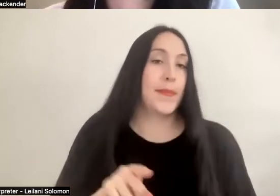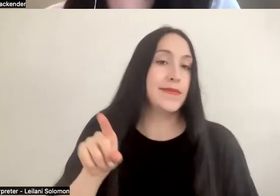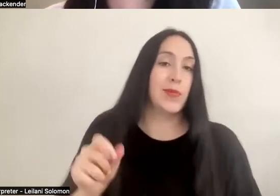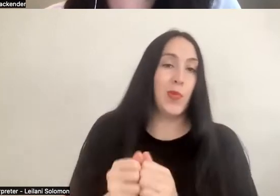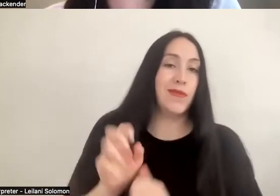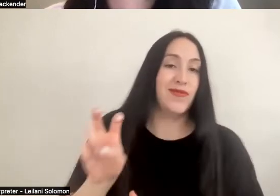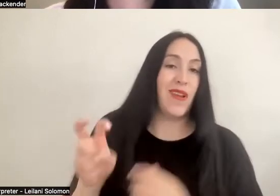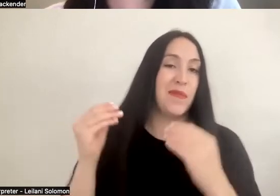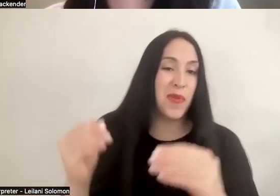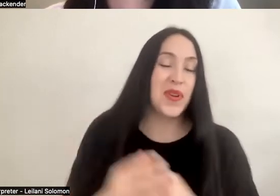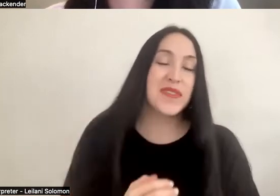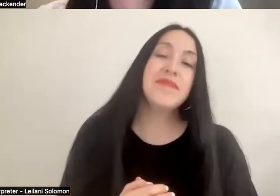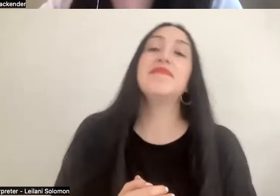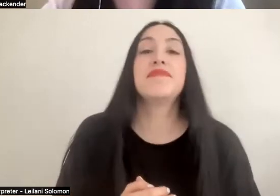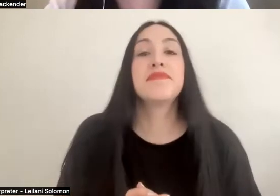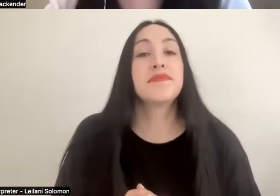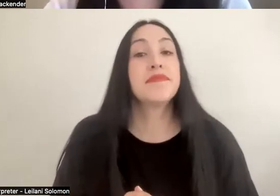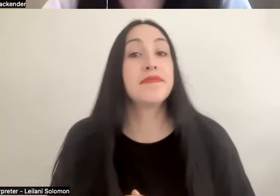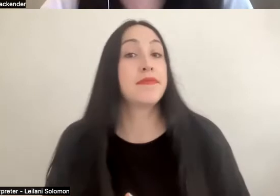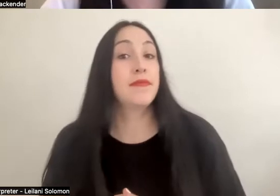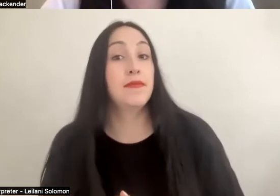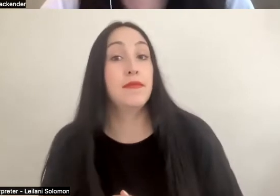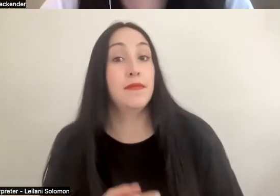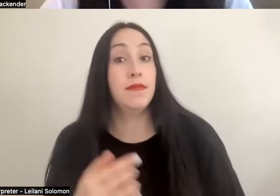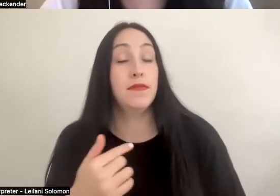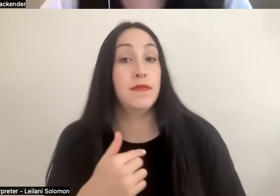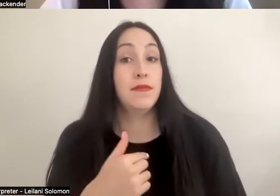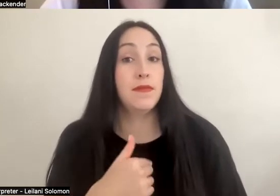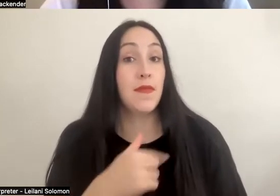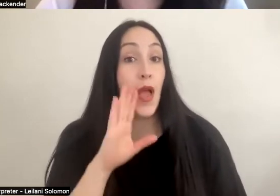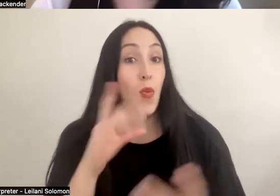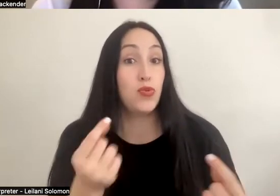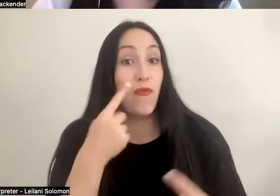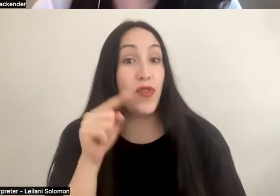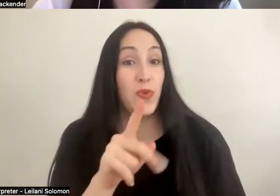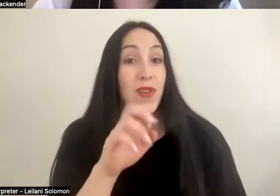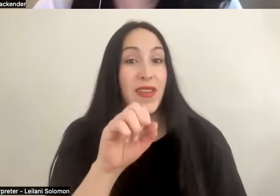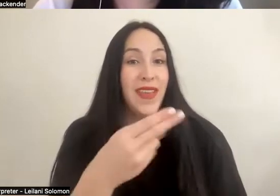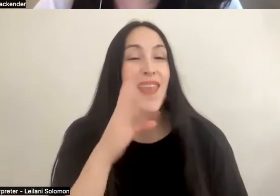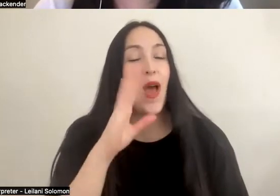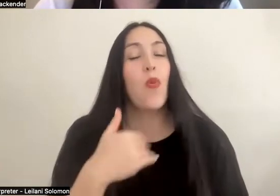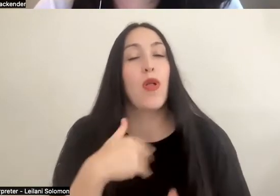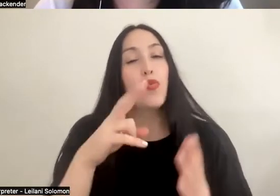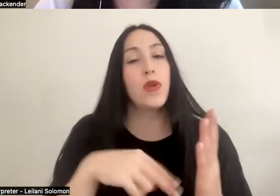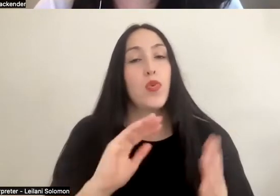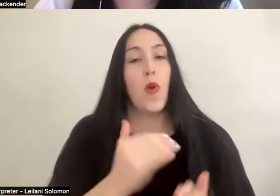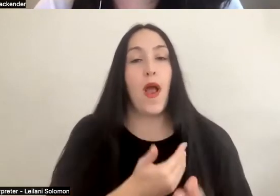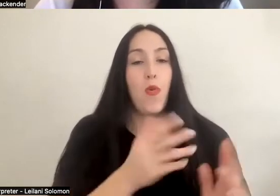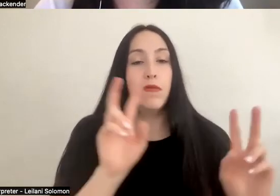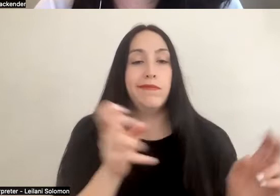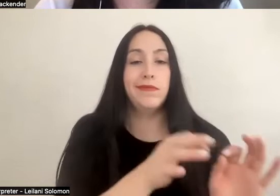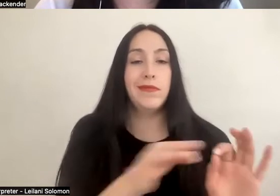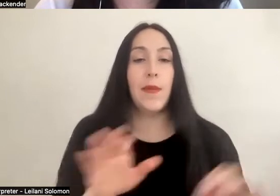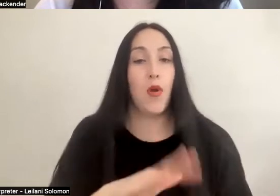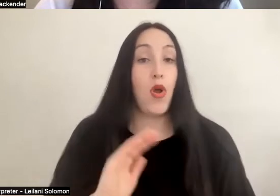And so what I'll do for you to add to Keith is I'll read you our footer statement on our website. Because